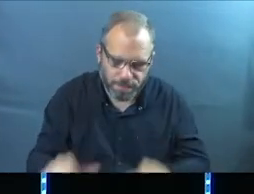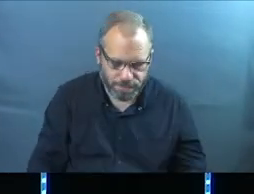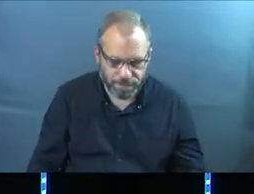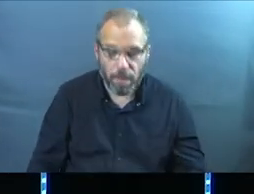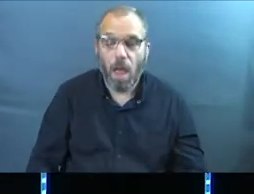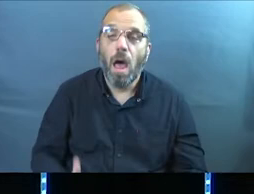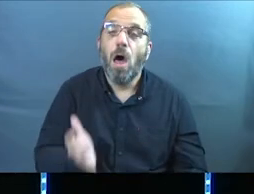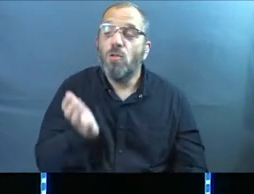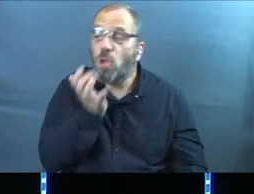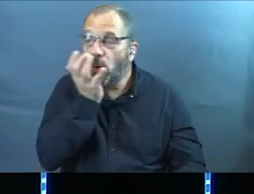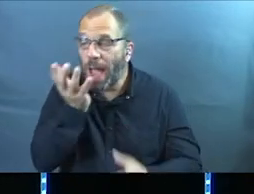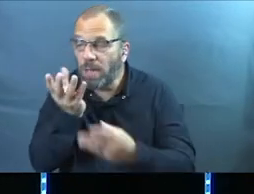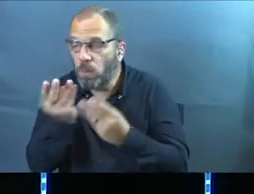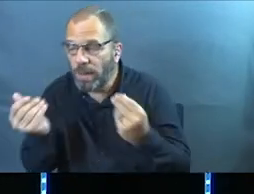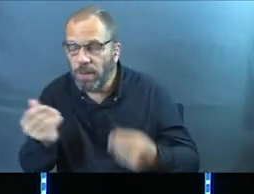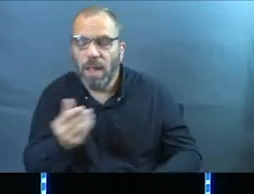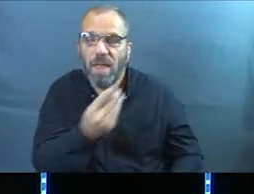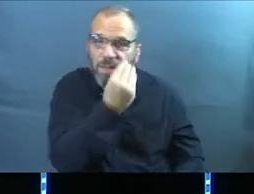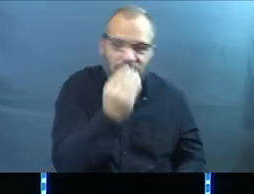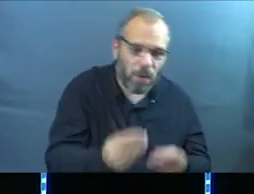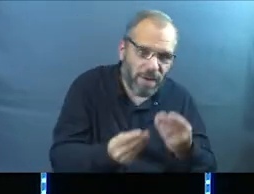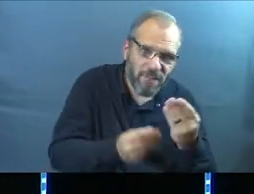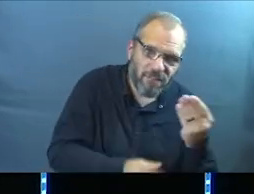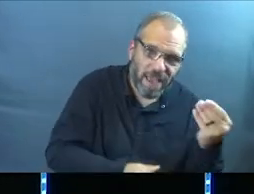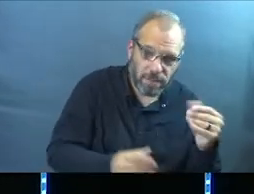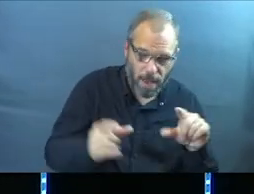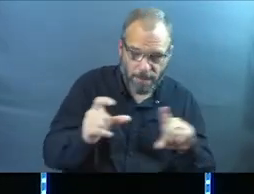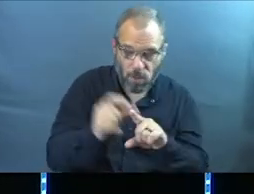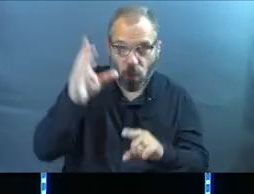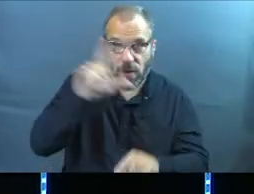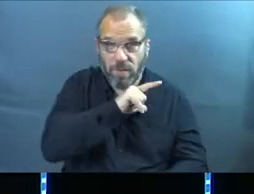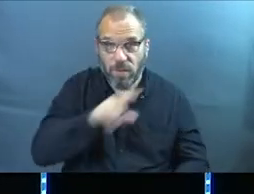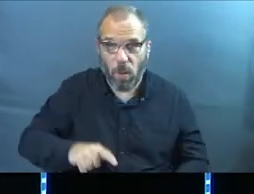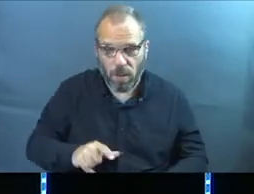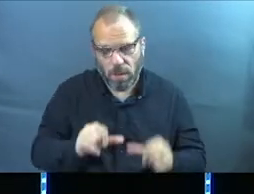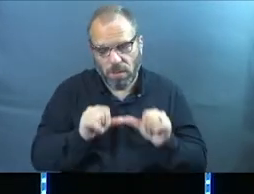The grass withers, the flower fades, but the word of the Lord